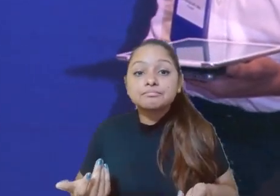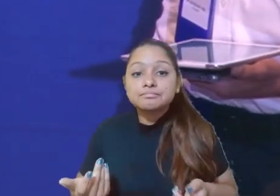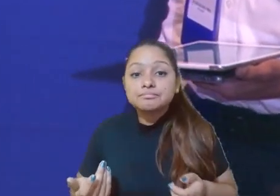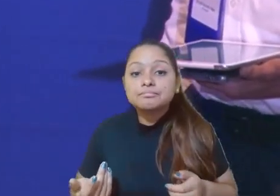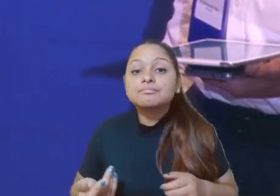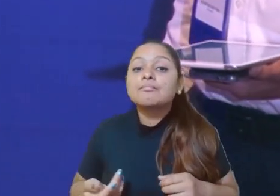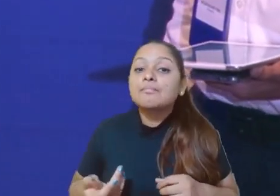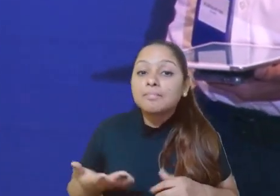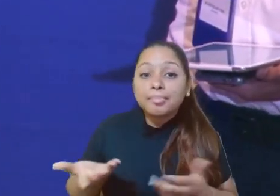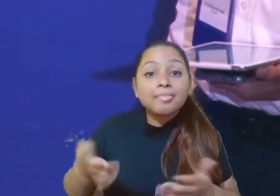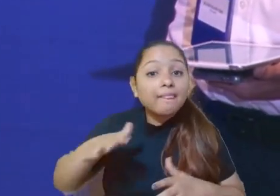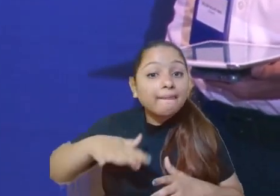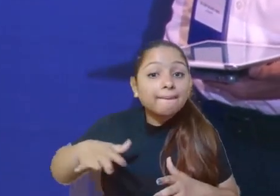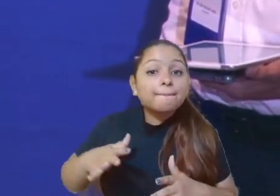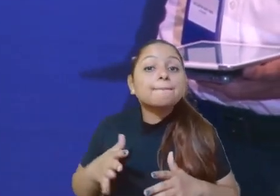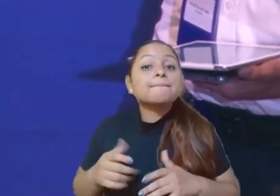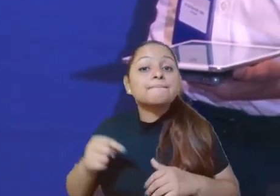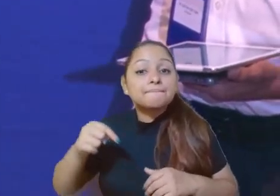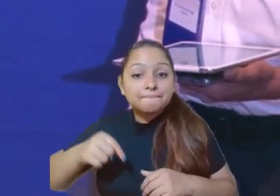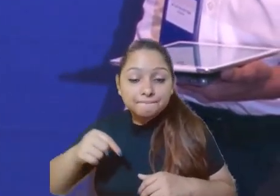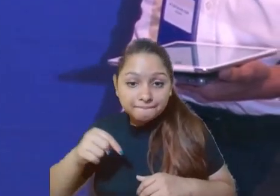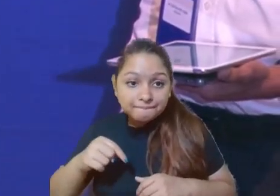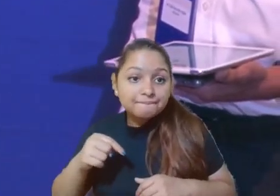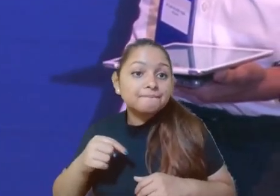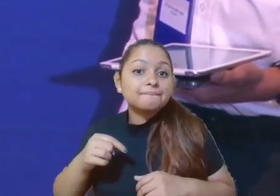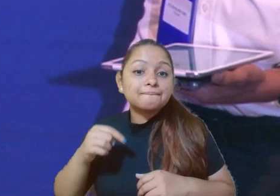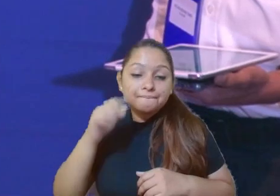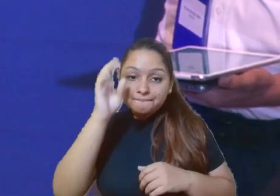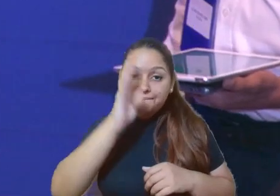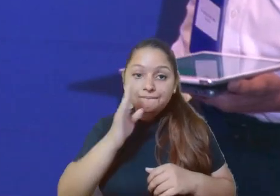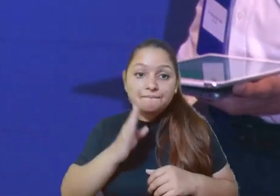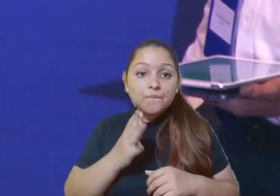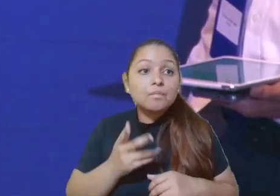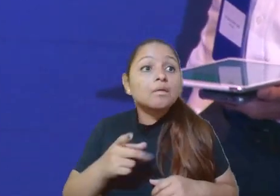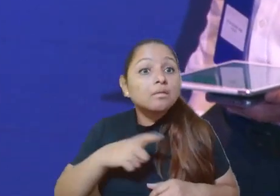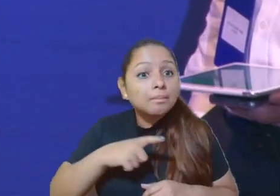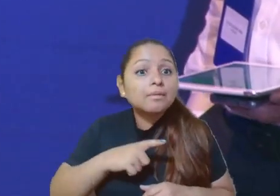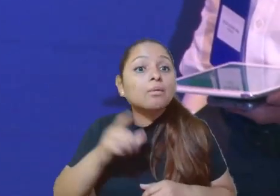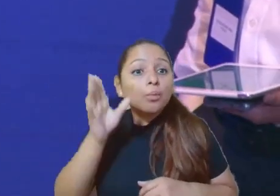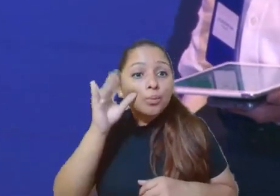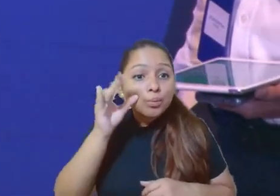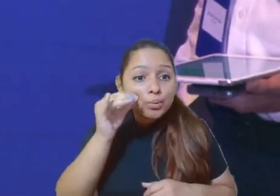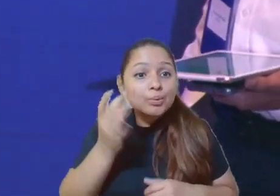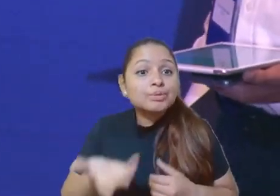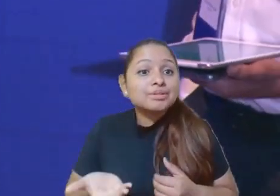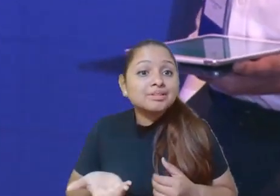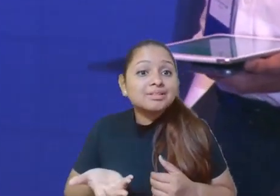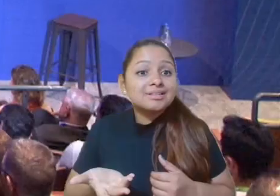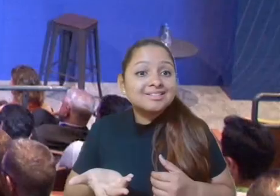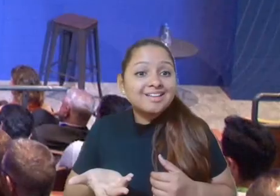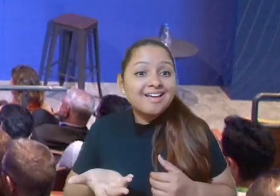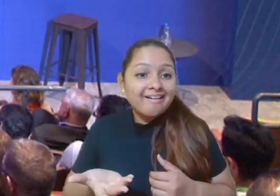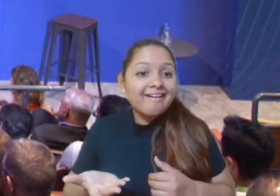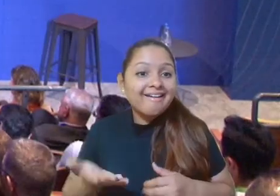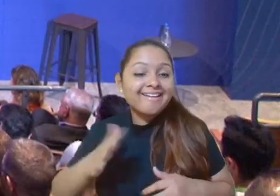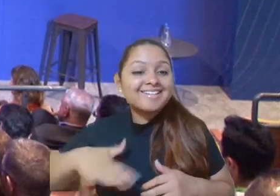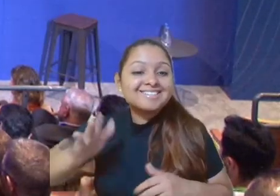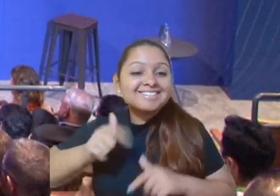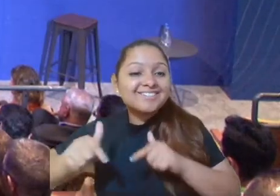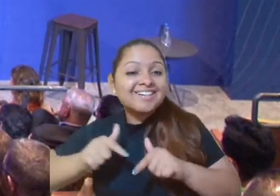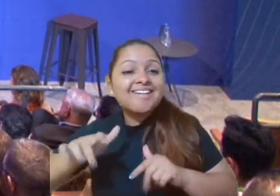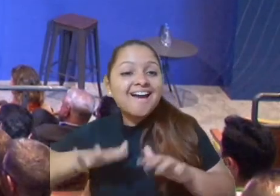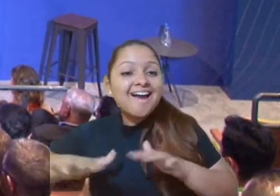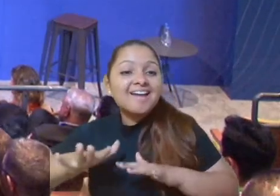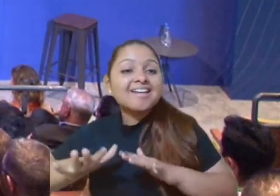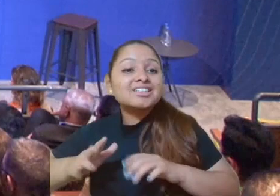So they make cars, they have the engine block, and they want to work with hydrogen